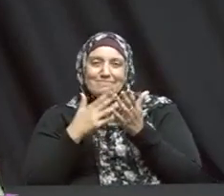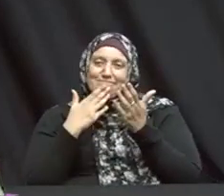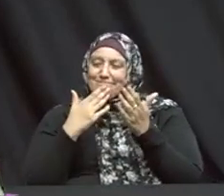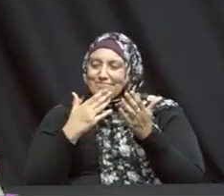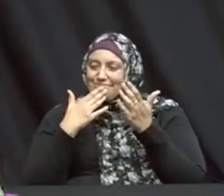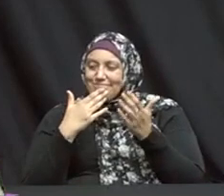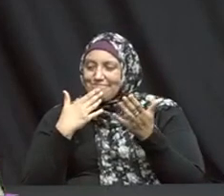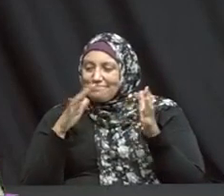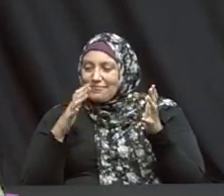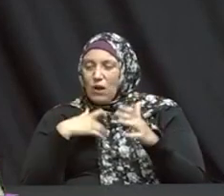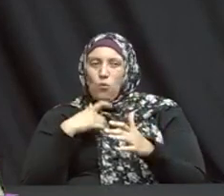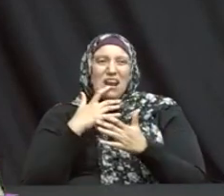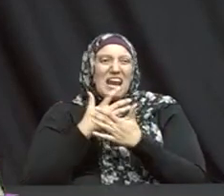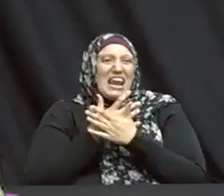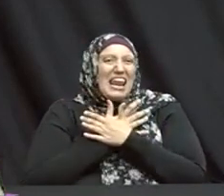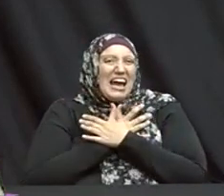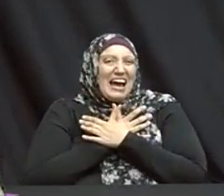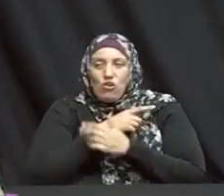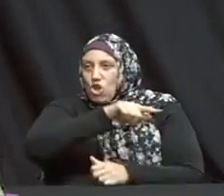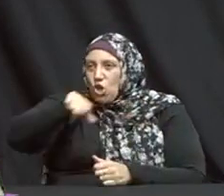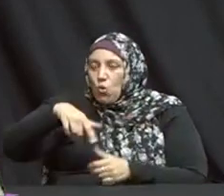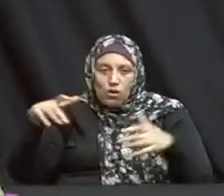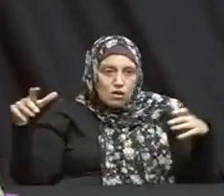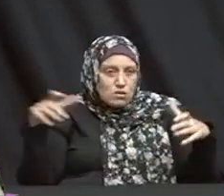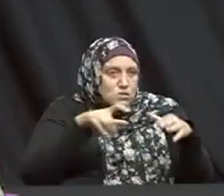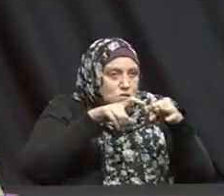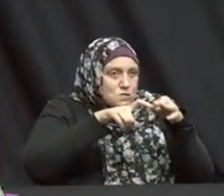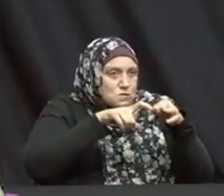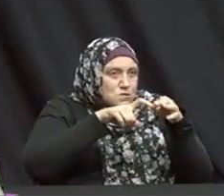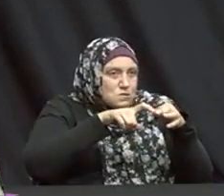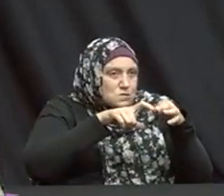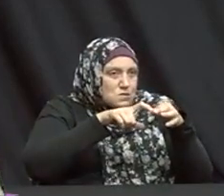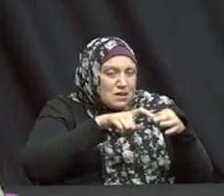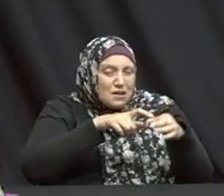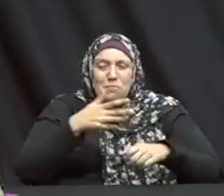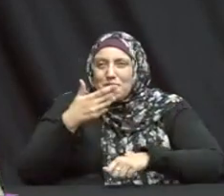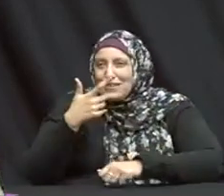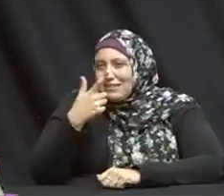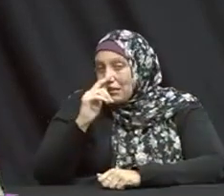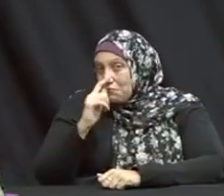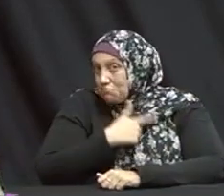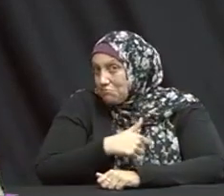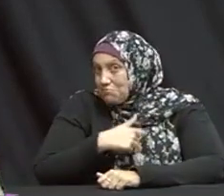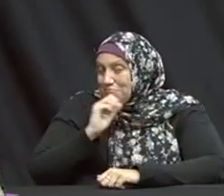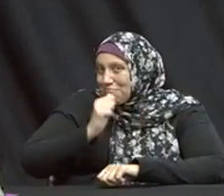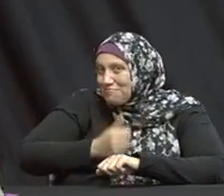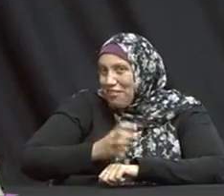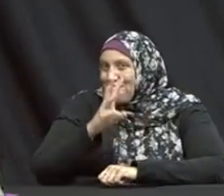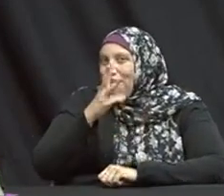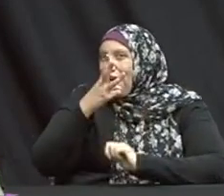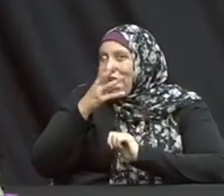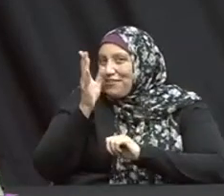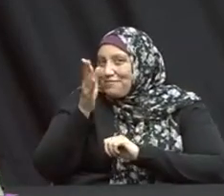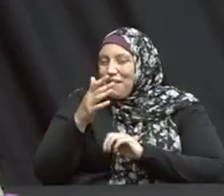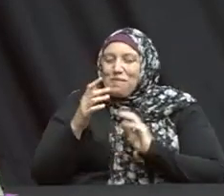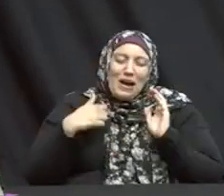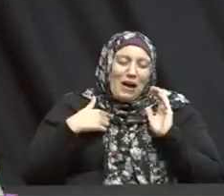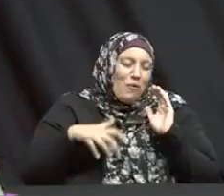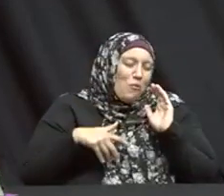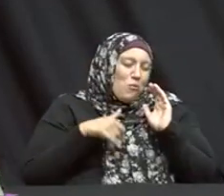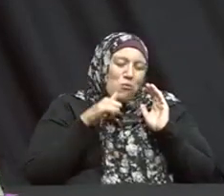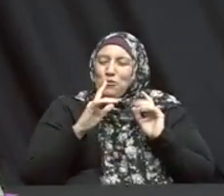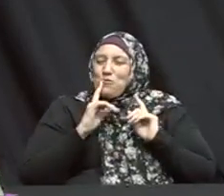corner and ask if you'd commit to a further session at some time in the future, but I'm too kind to do that to you. I'll take it offline instead,